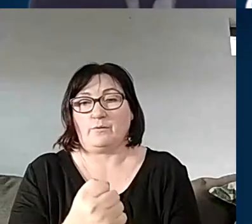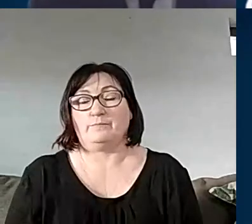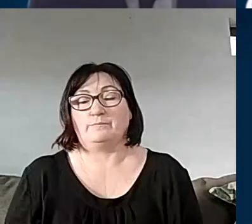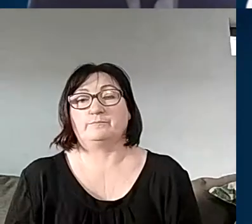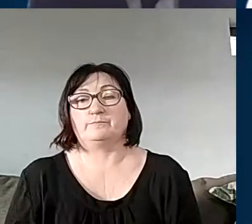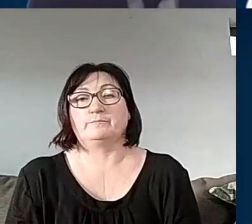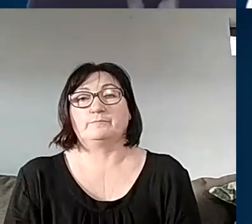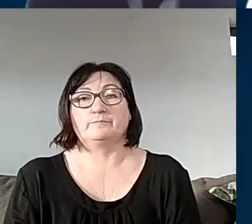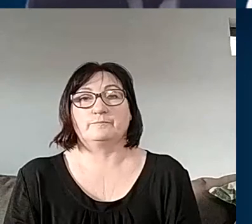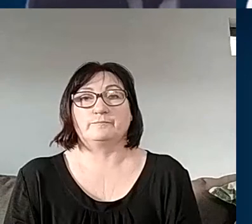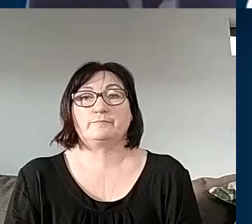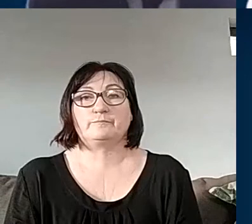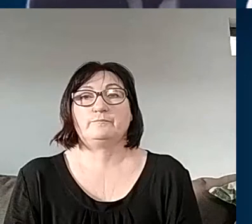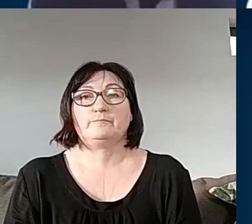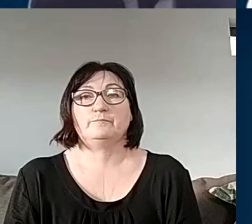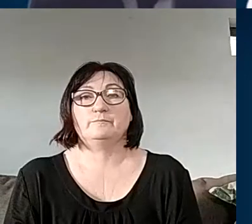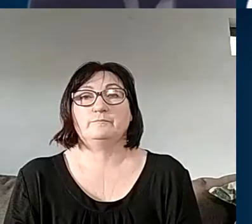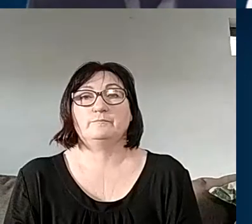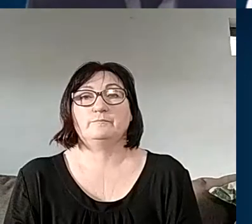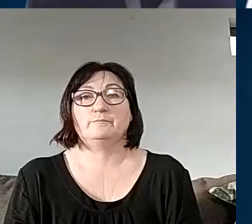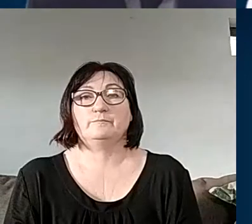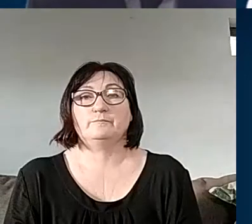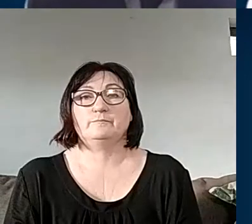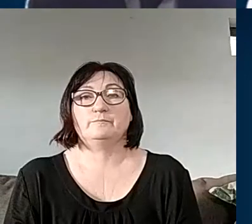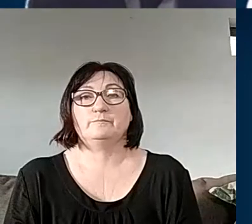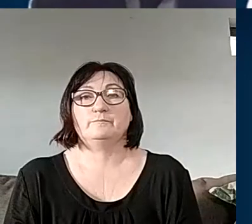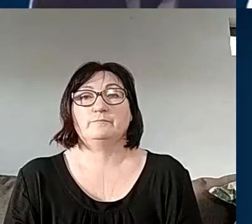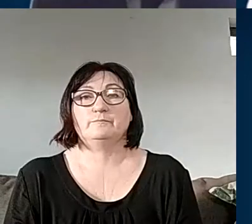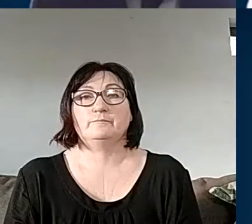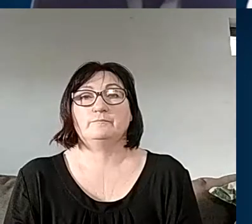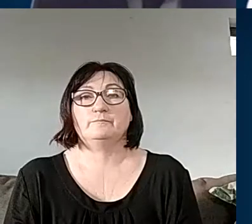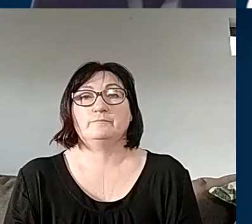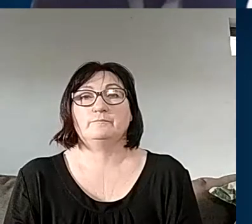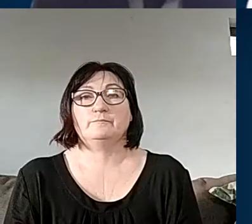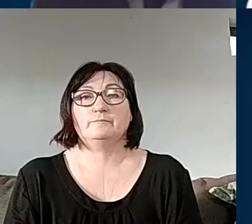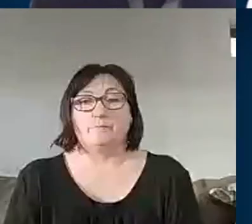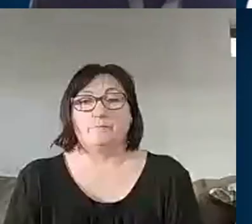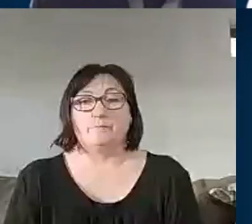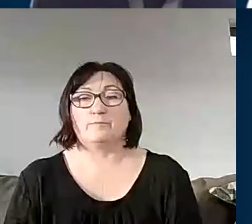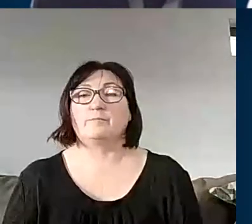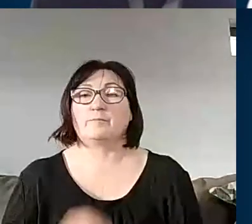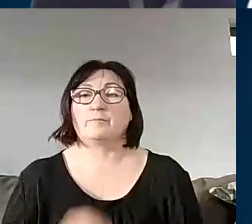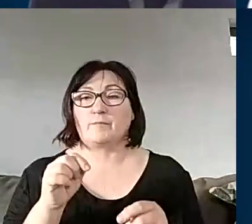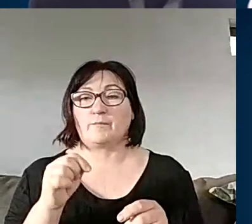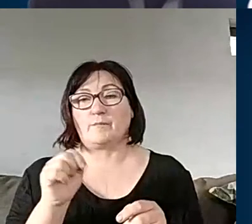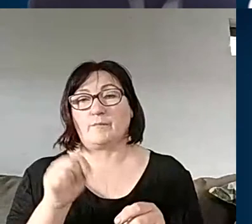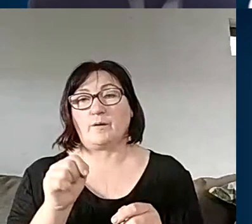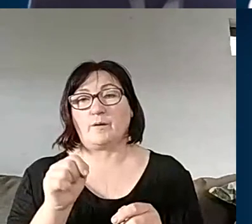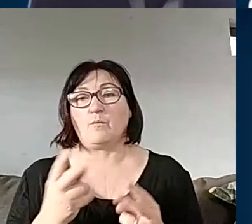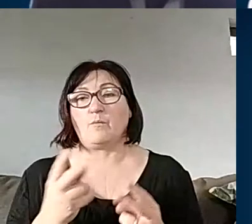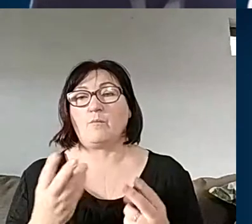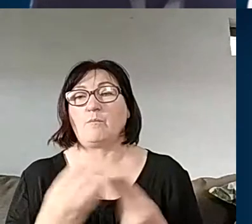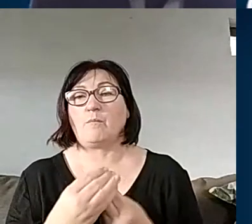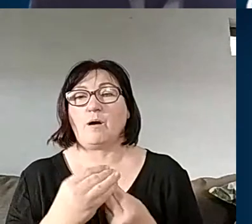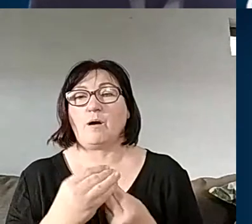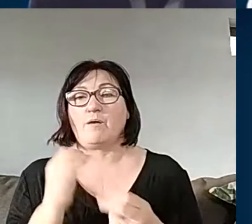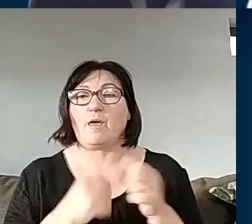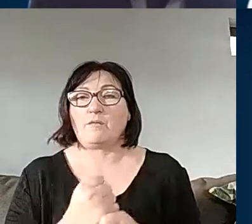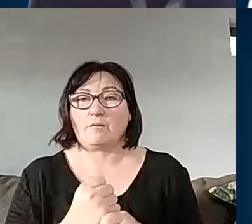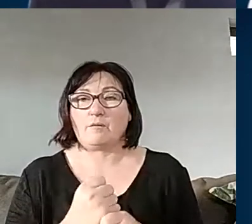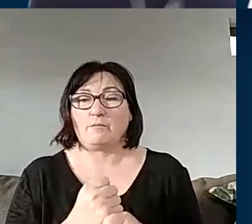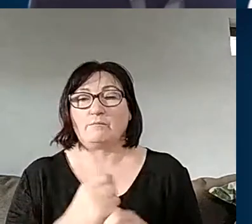Jolene. Eugene, we've just exited our biannual recon submission deadline. What is the current